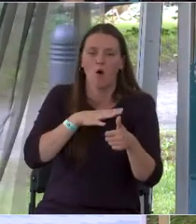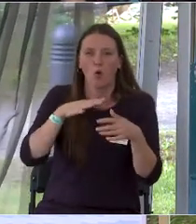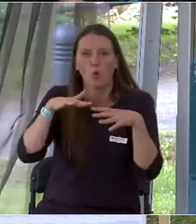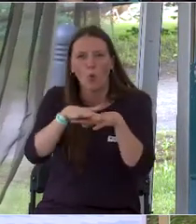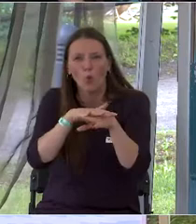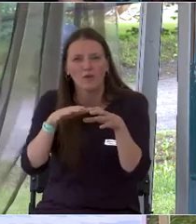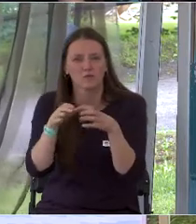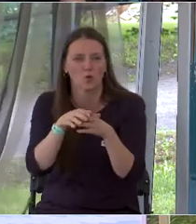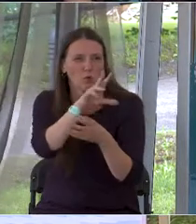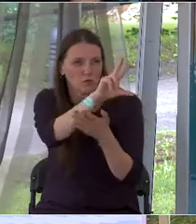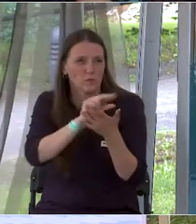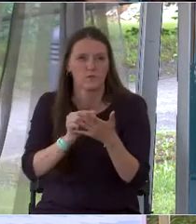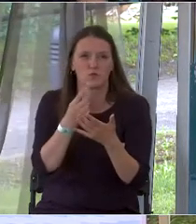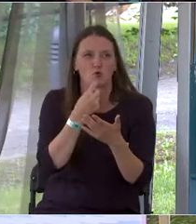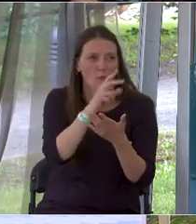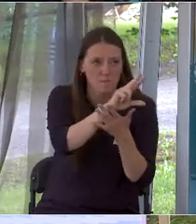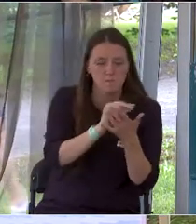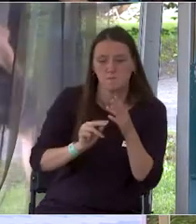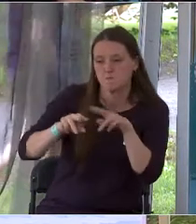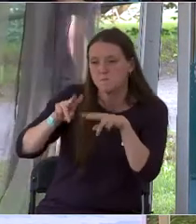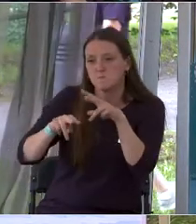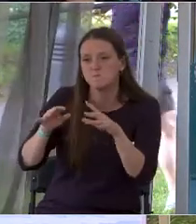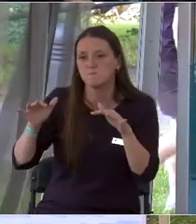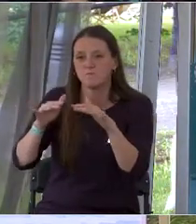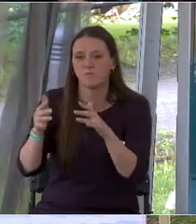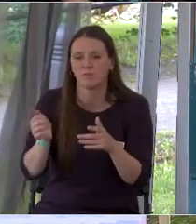the lack of trust. There's no trust people who don't end up paying taxes.